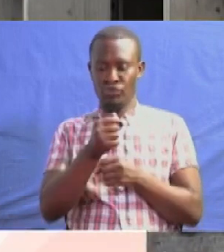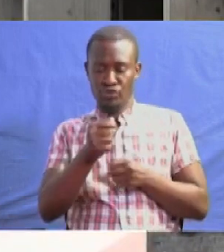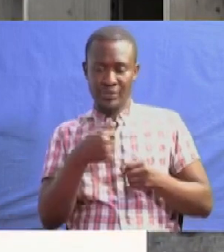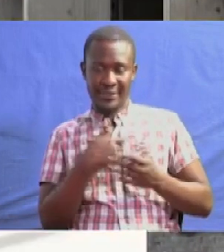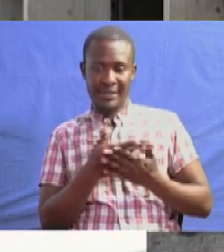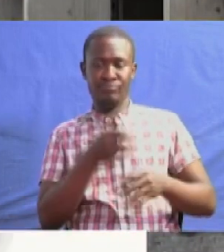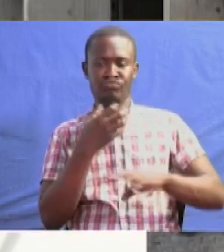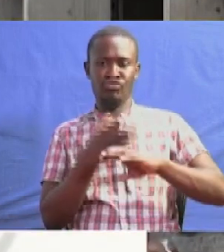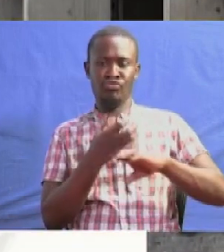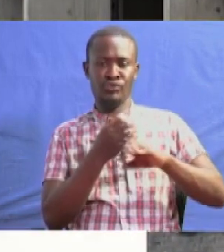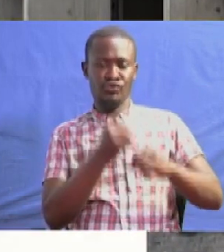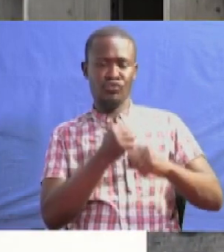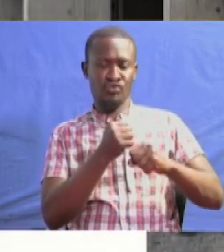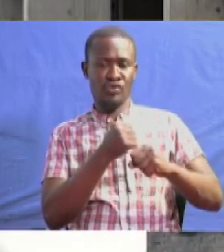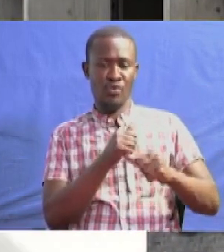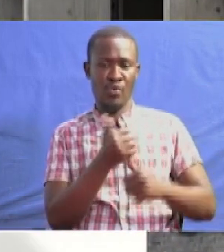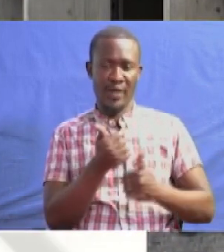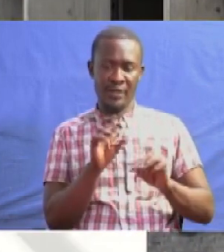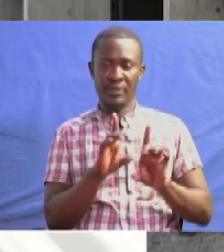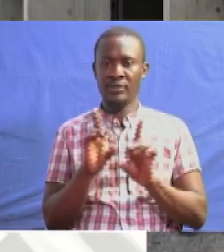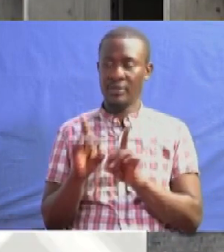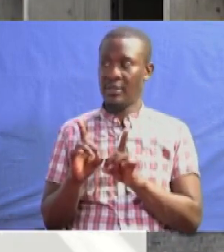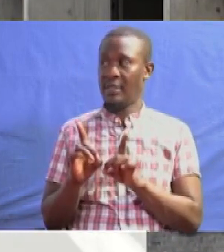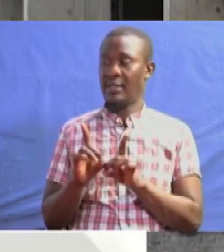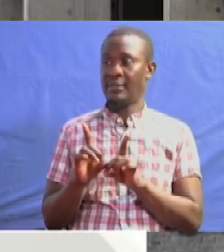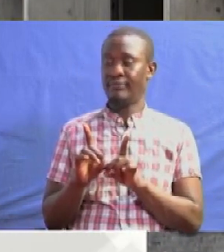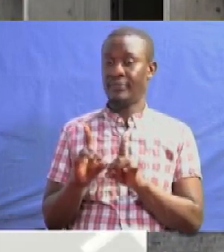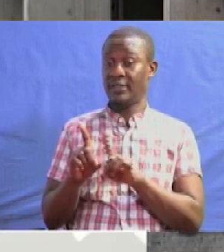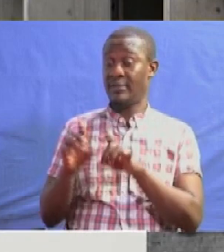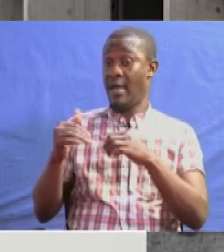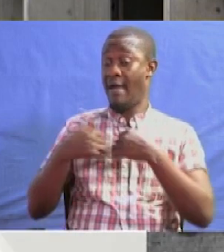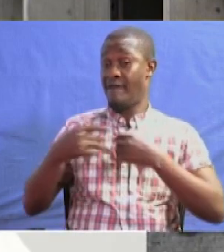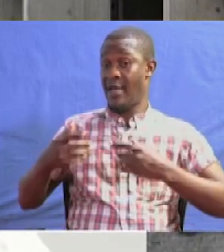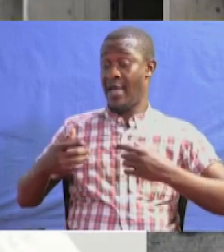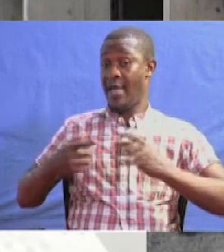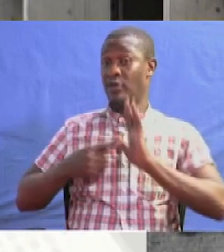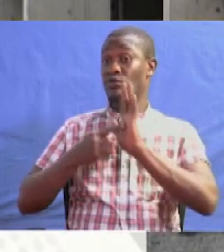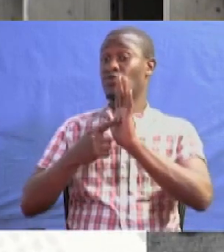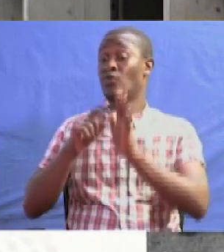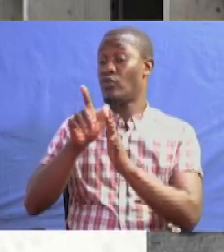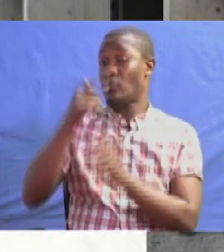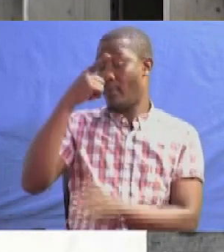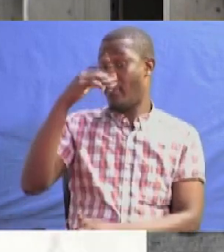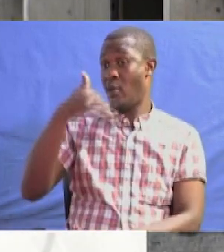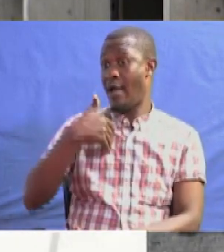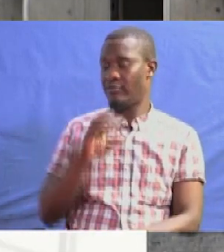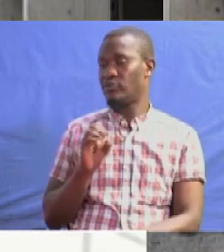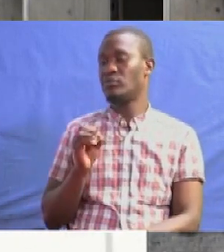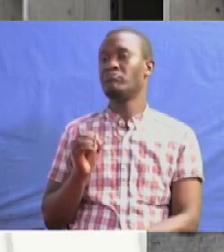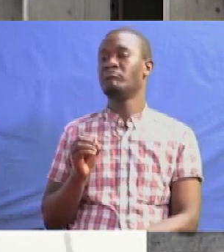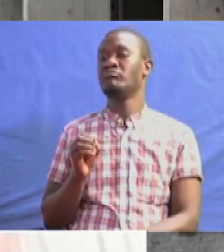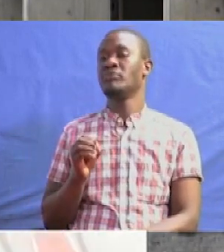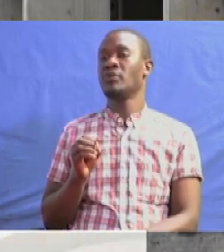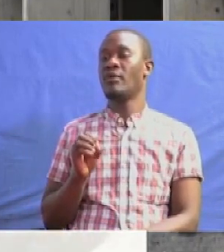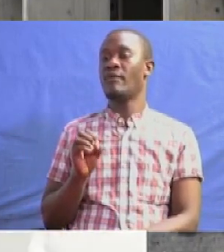firm, very well done. And let me, can I also advertise my people from Thika, those ones who want doors and windows, please visit